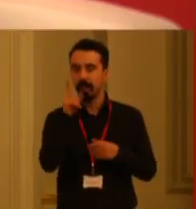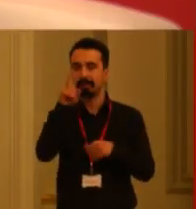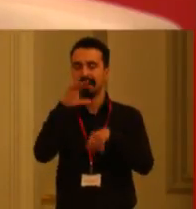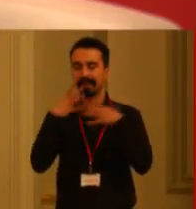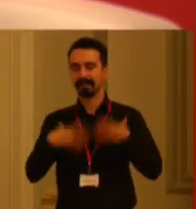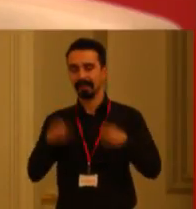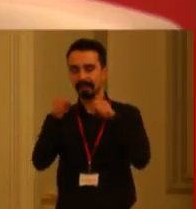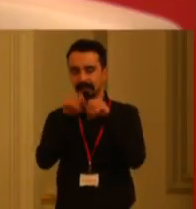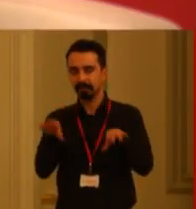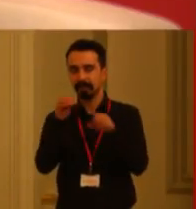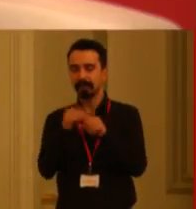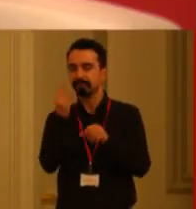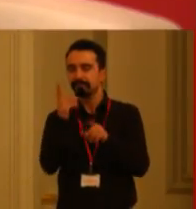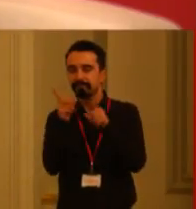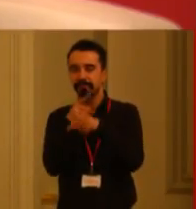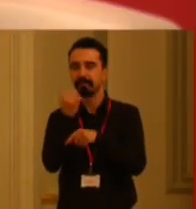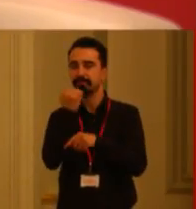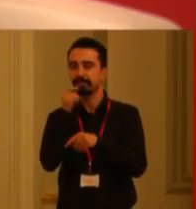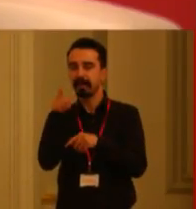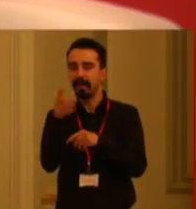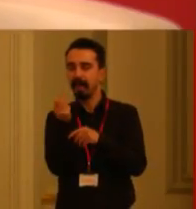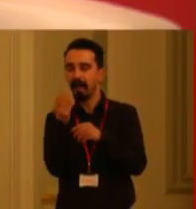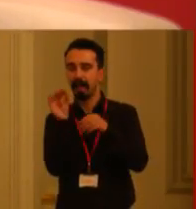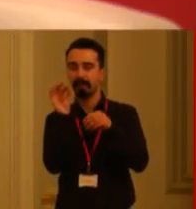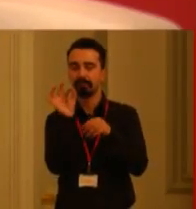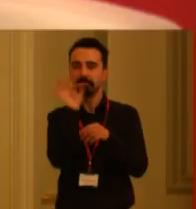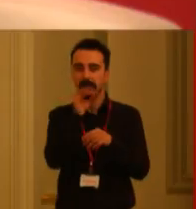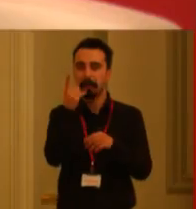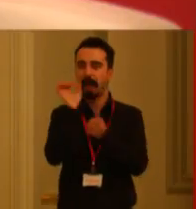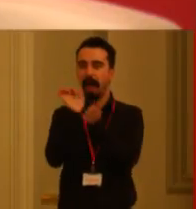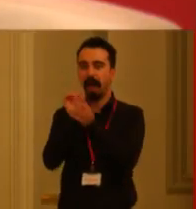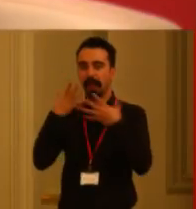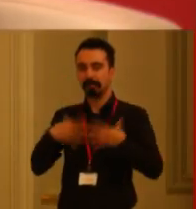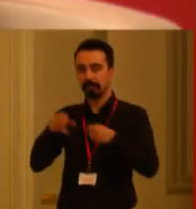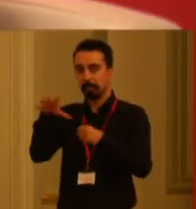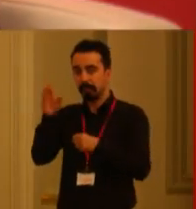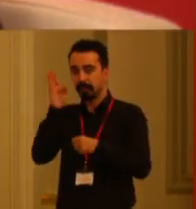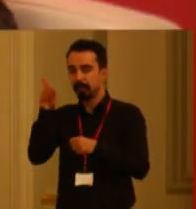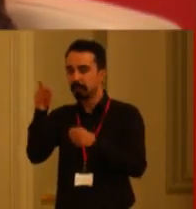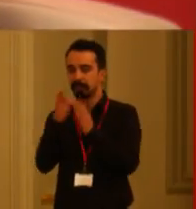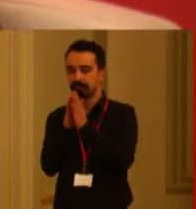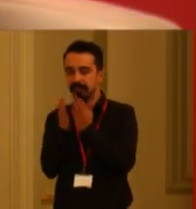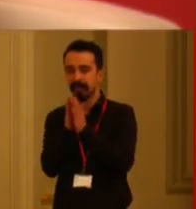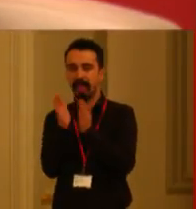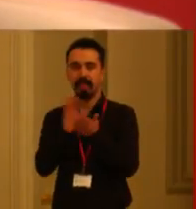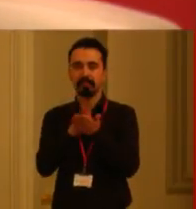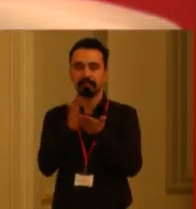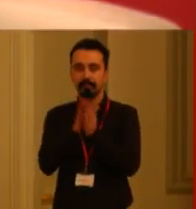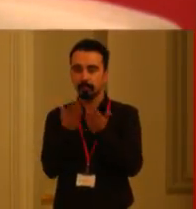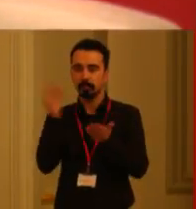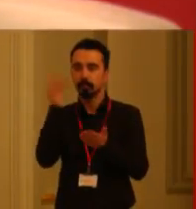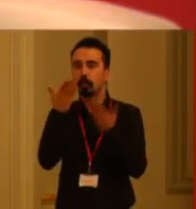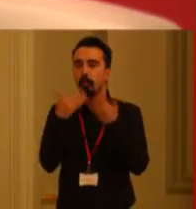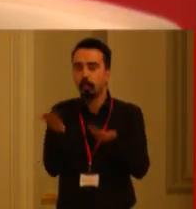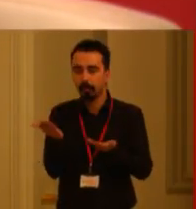how that is contagious. You can only learn it when you go attend medical school.